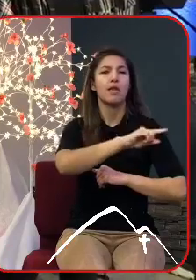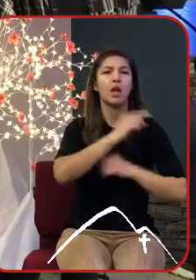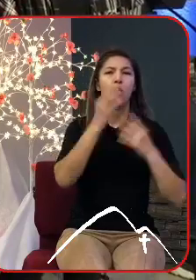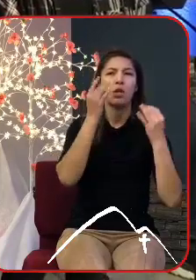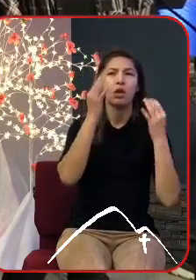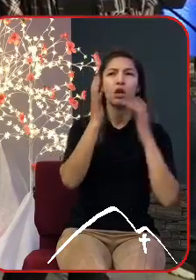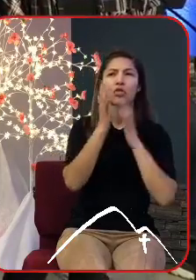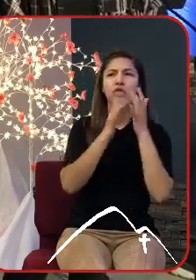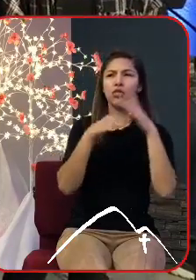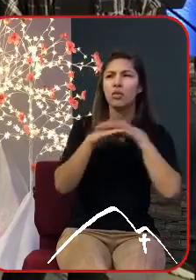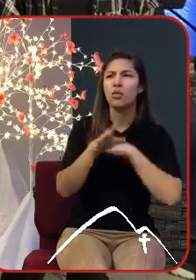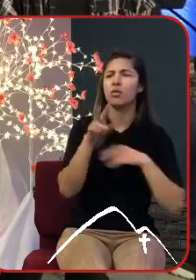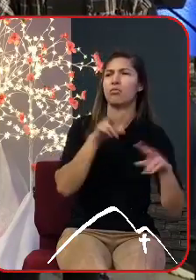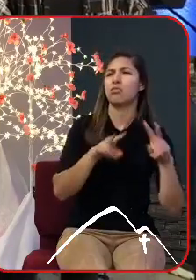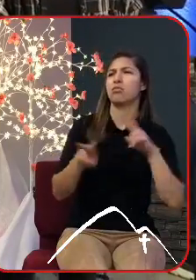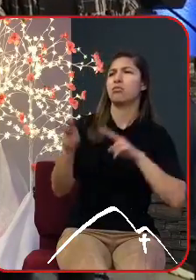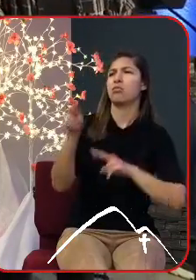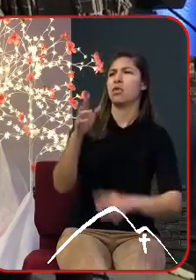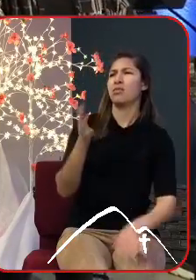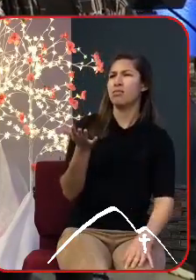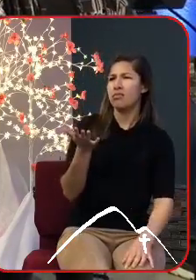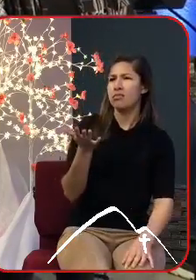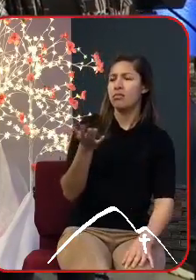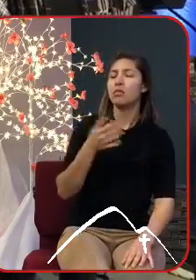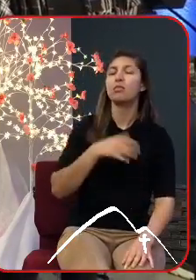that when Moses